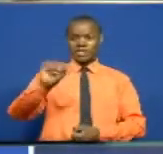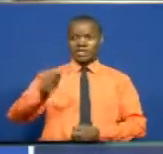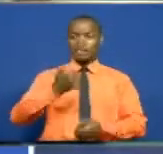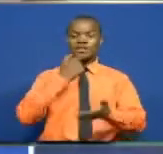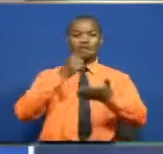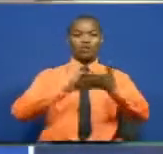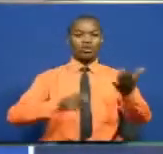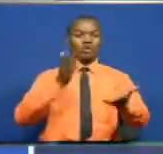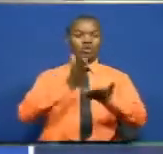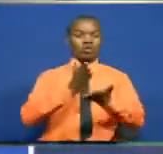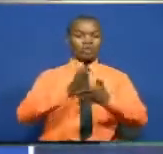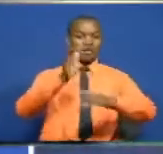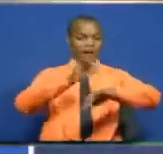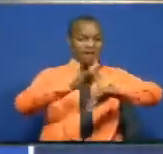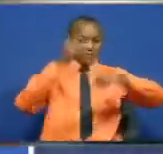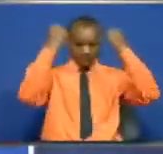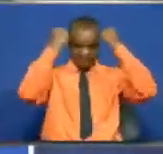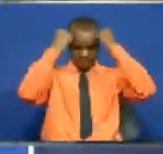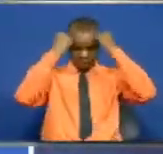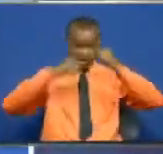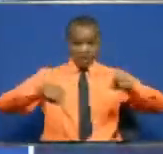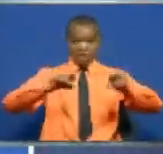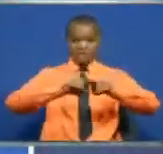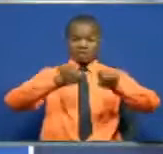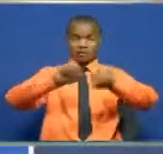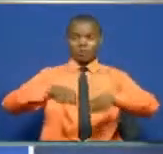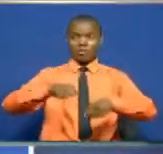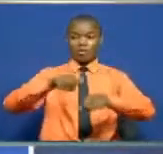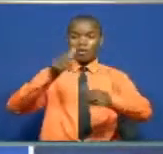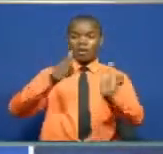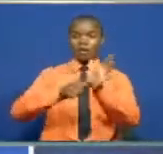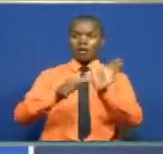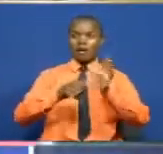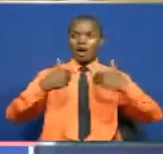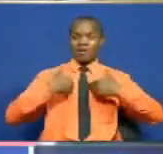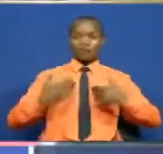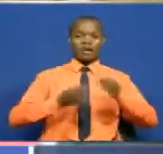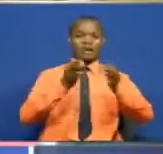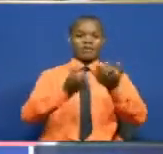among students, a move that could create disharmony if not handled with caution.